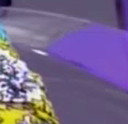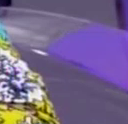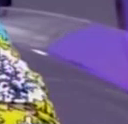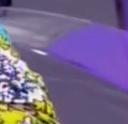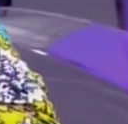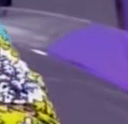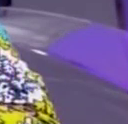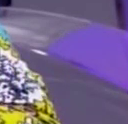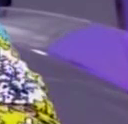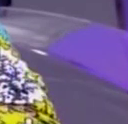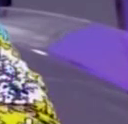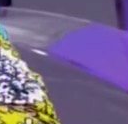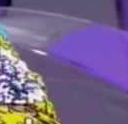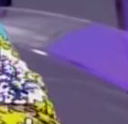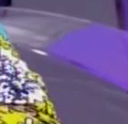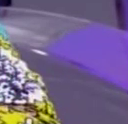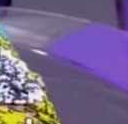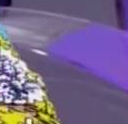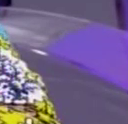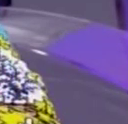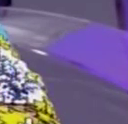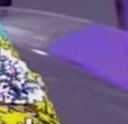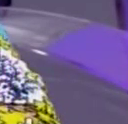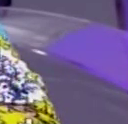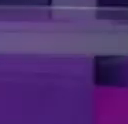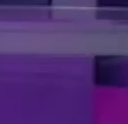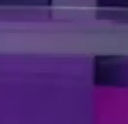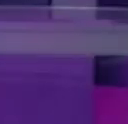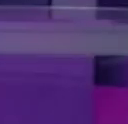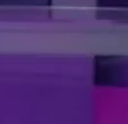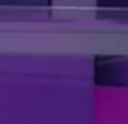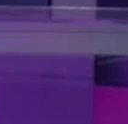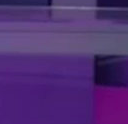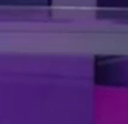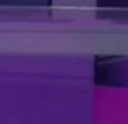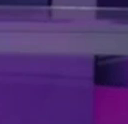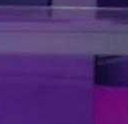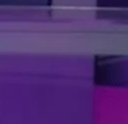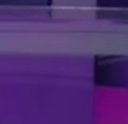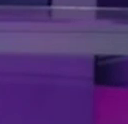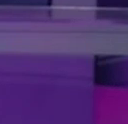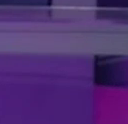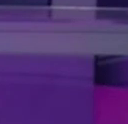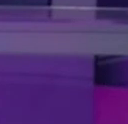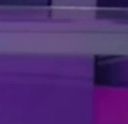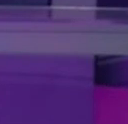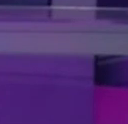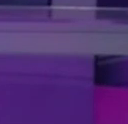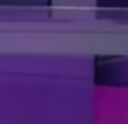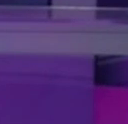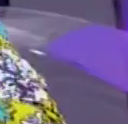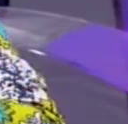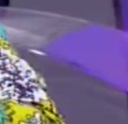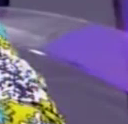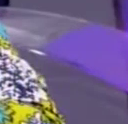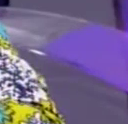such an activity. And what we would like people to do, especially the farmers, is to pay attention to